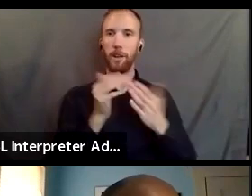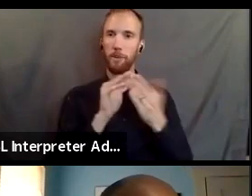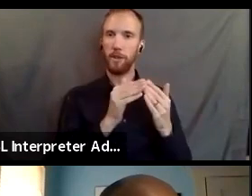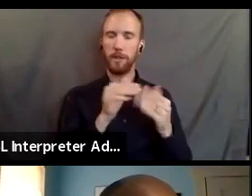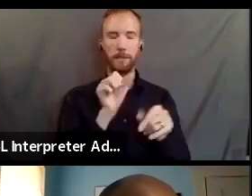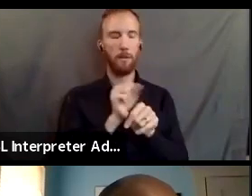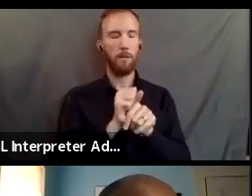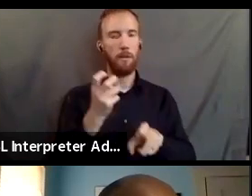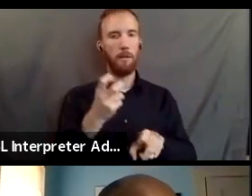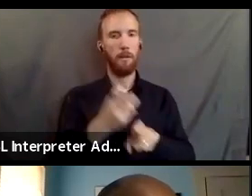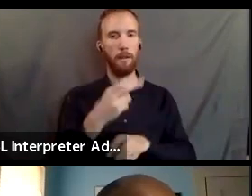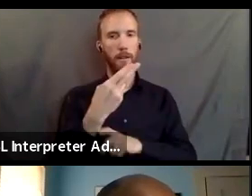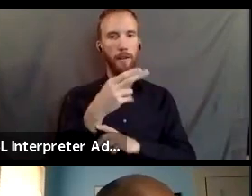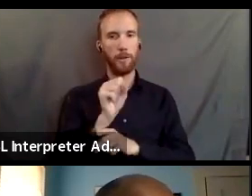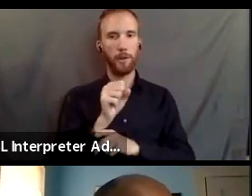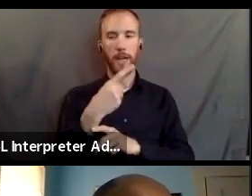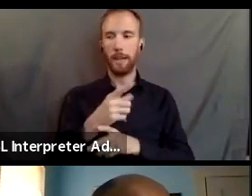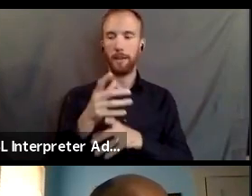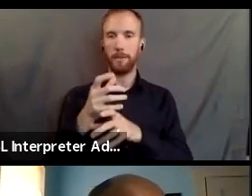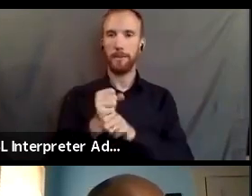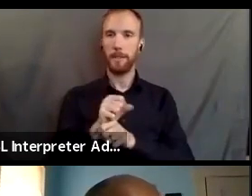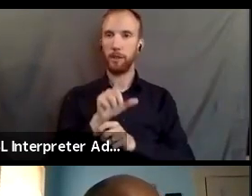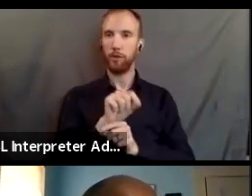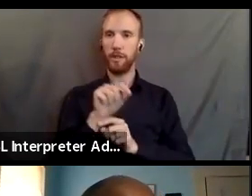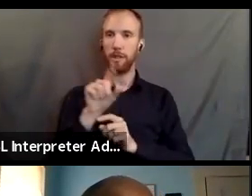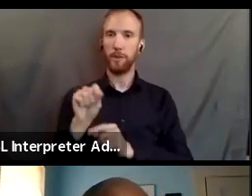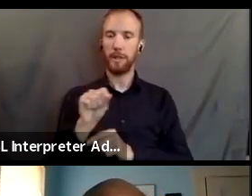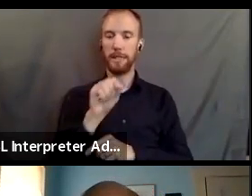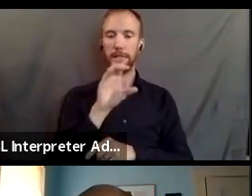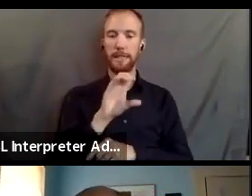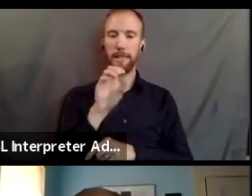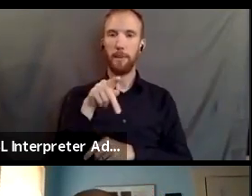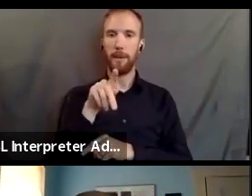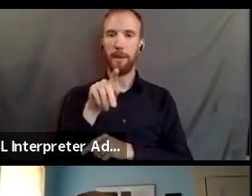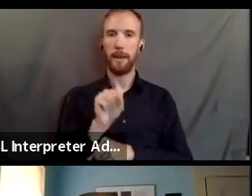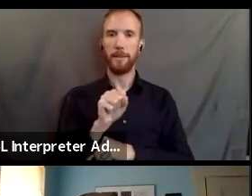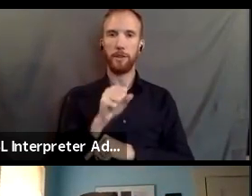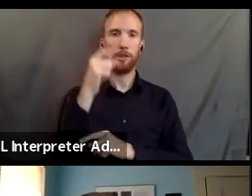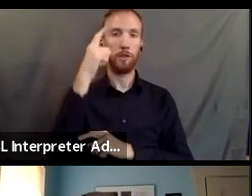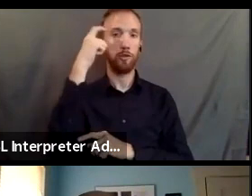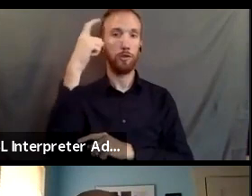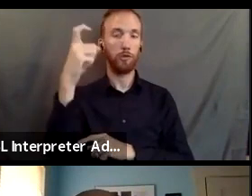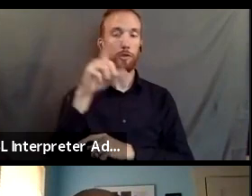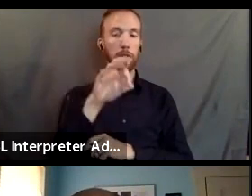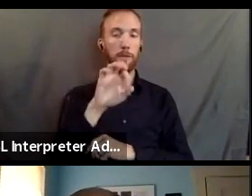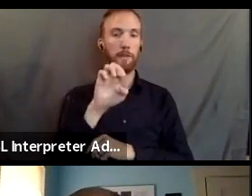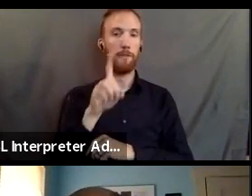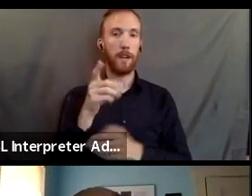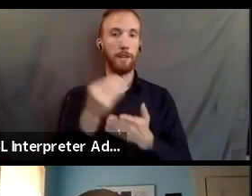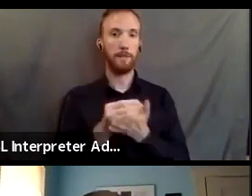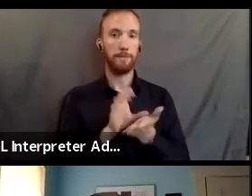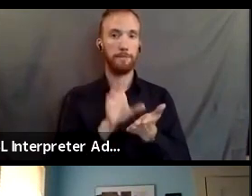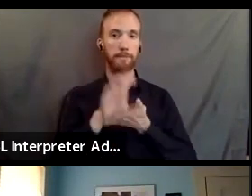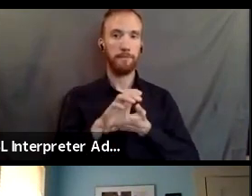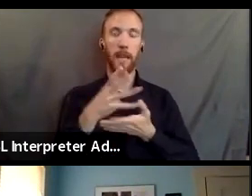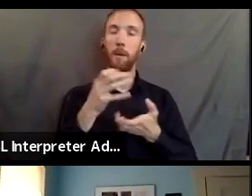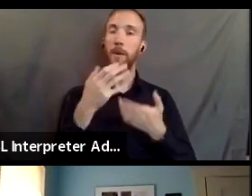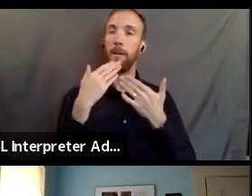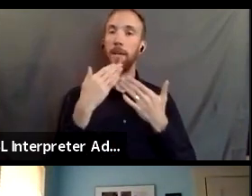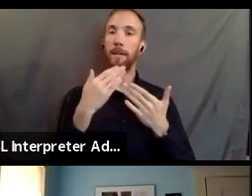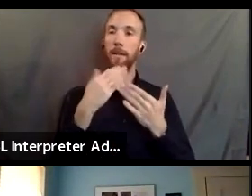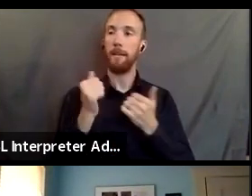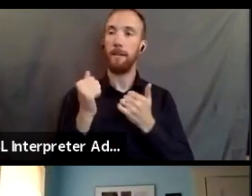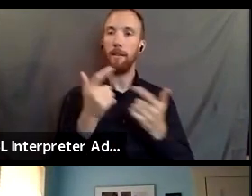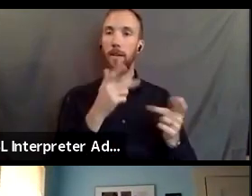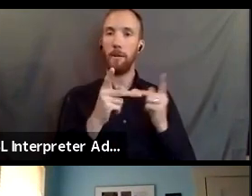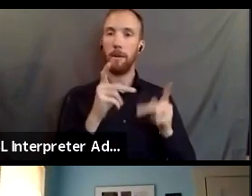are the recipients of the 2020 cps dream fund scholarship i want to thank everyone in our cps community who has